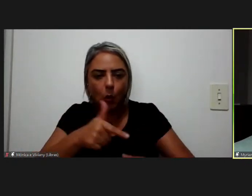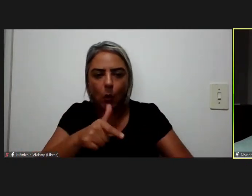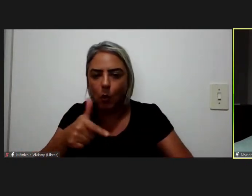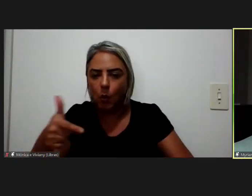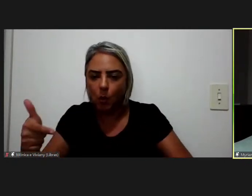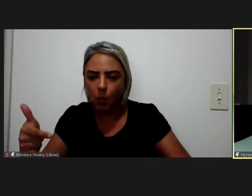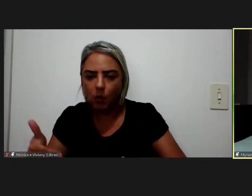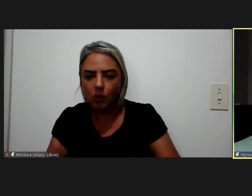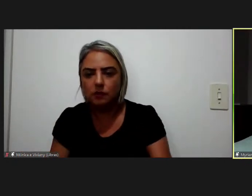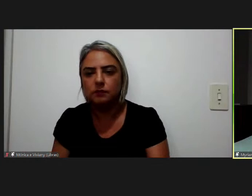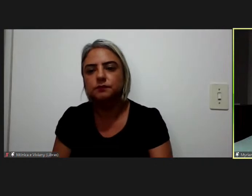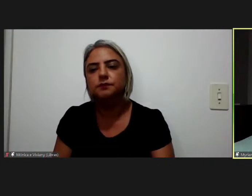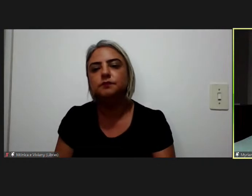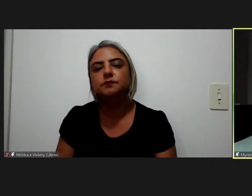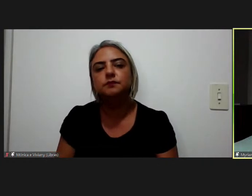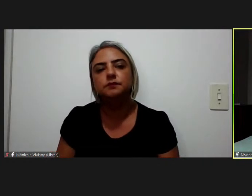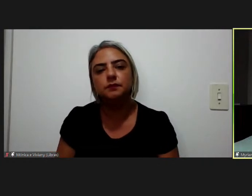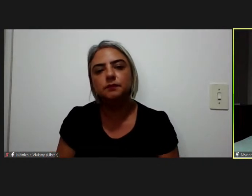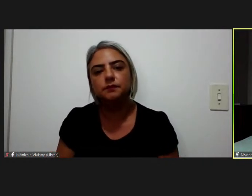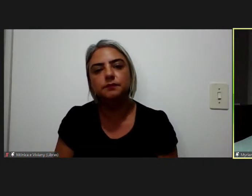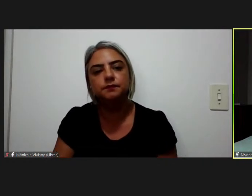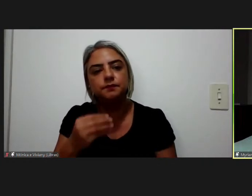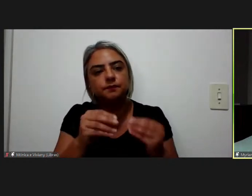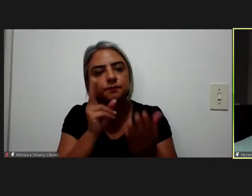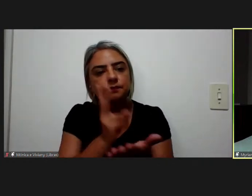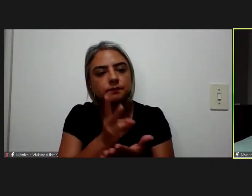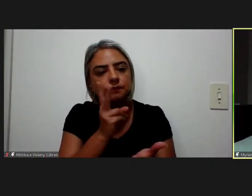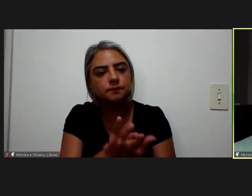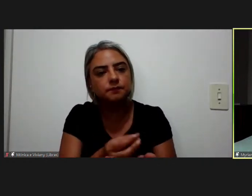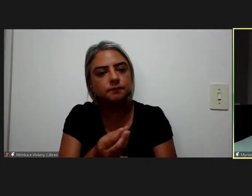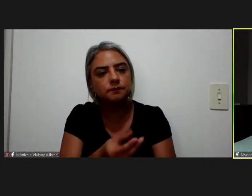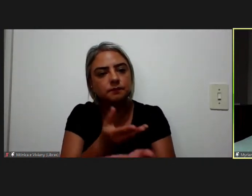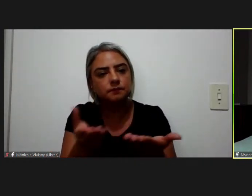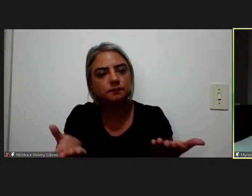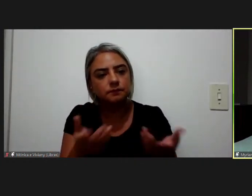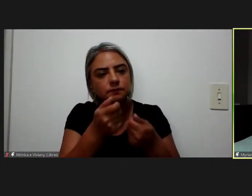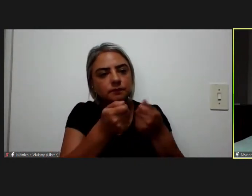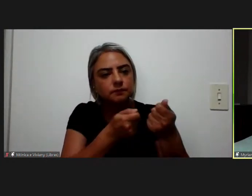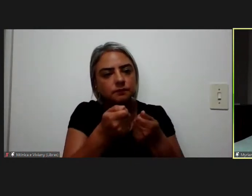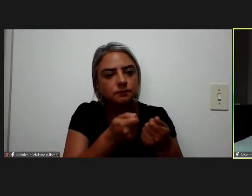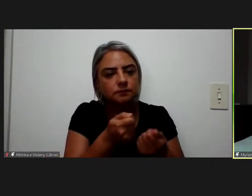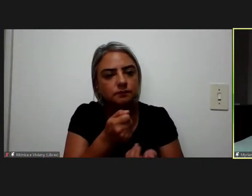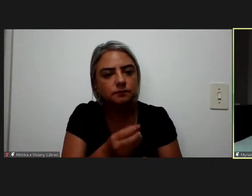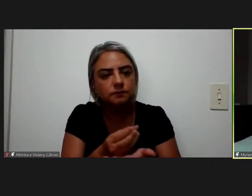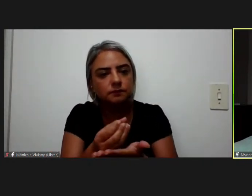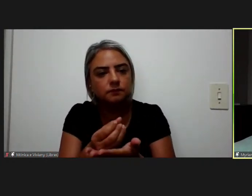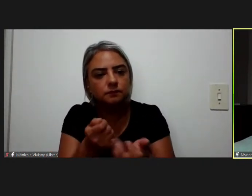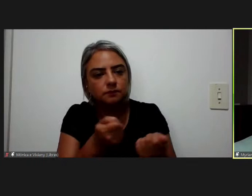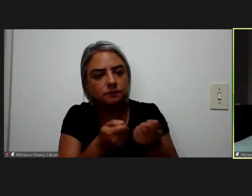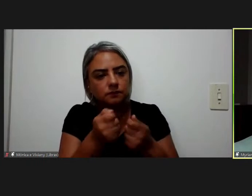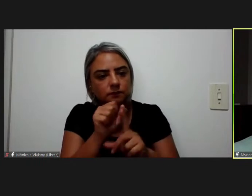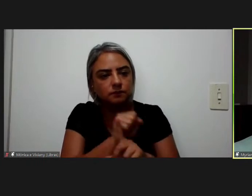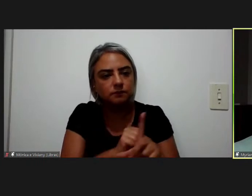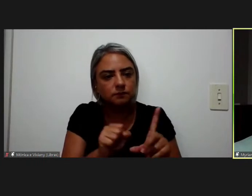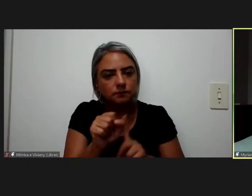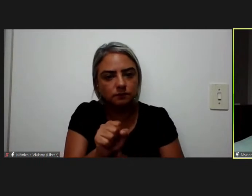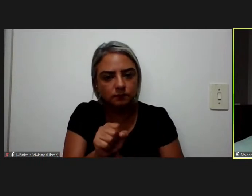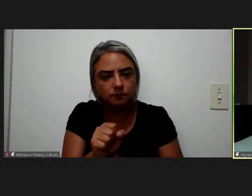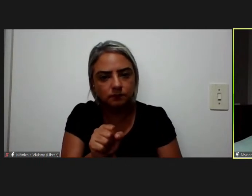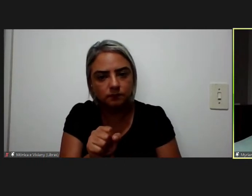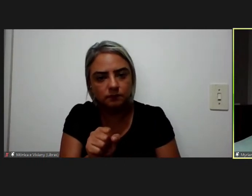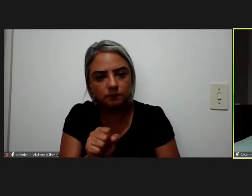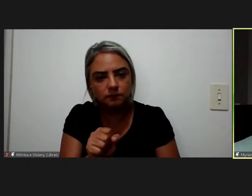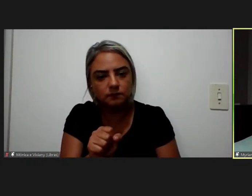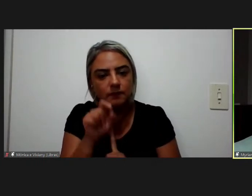materials, among others, other issues, putting always at disposition, putting itself